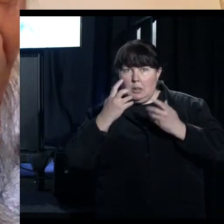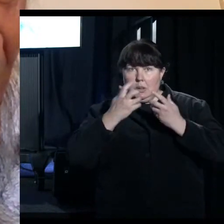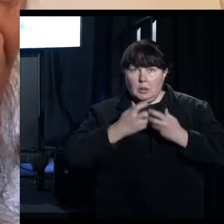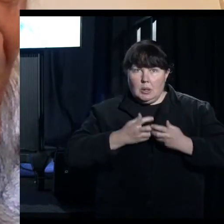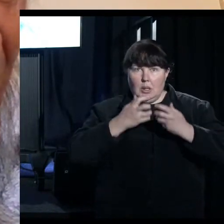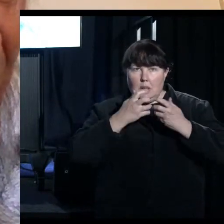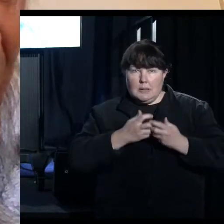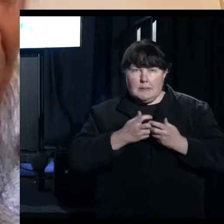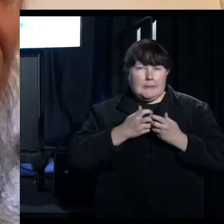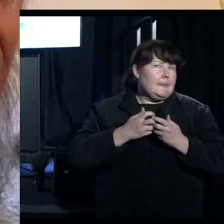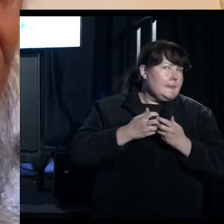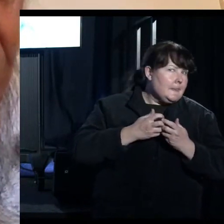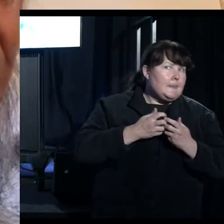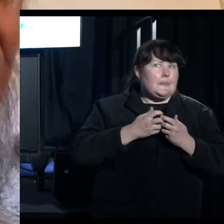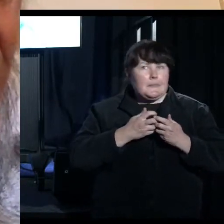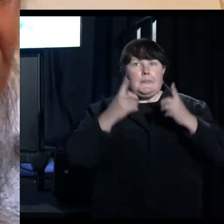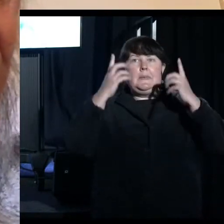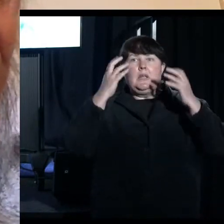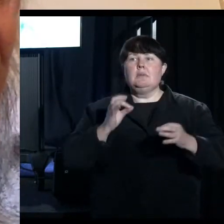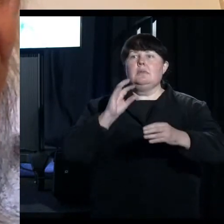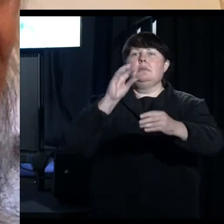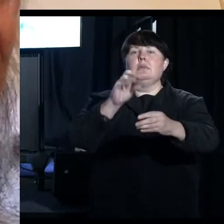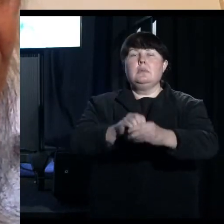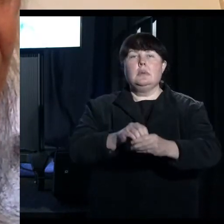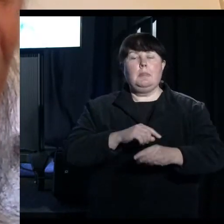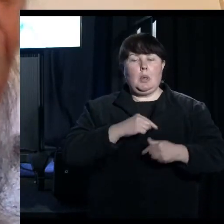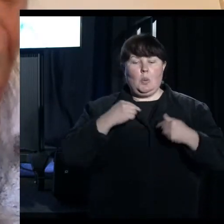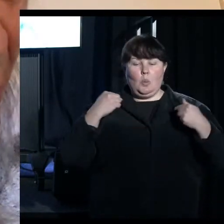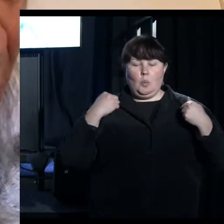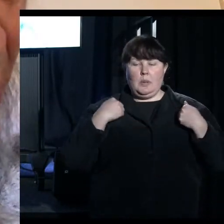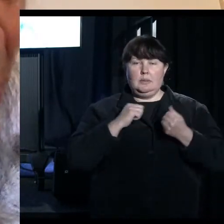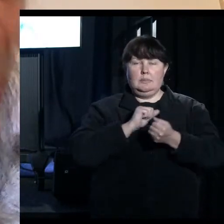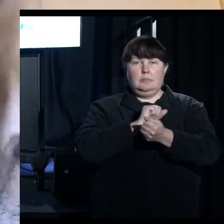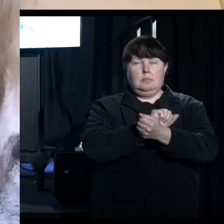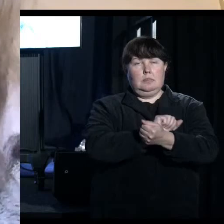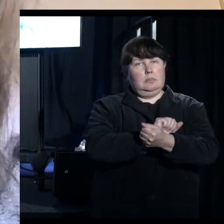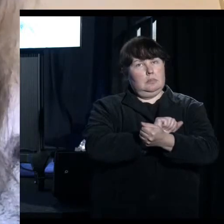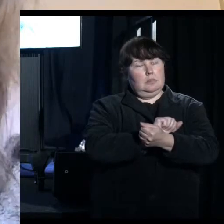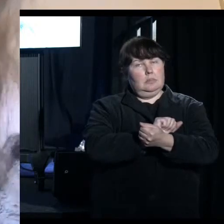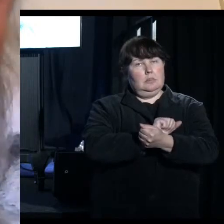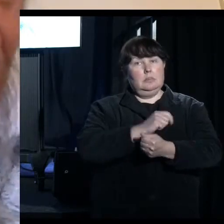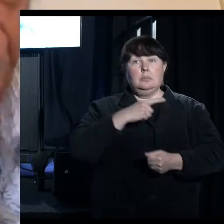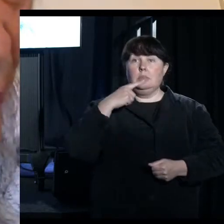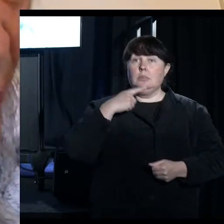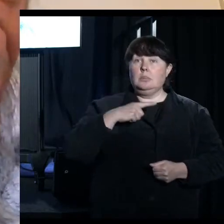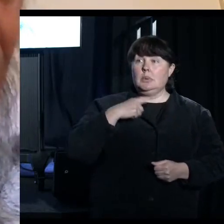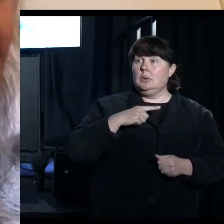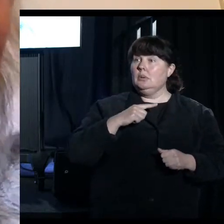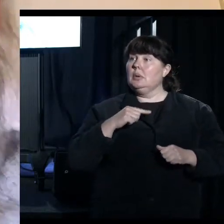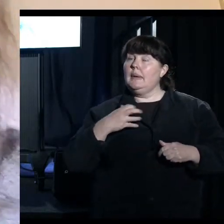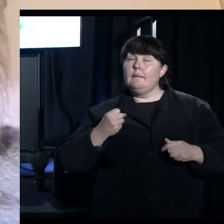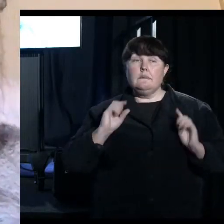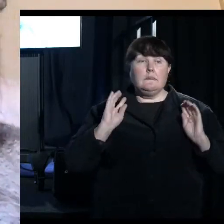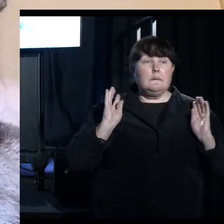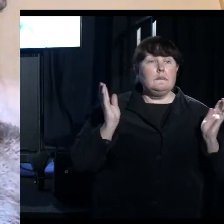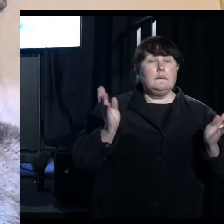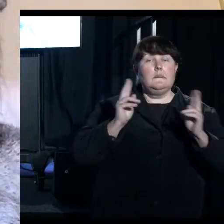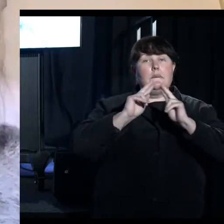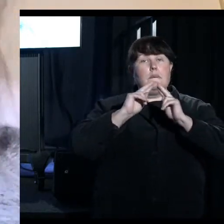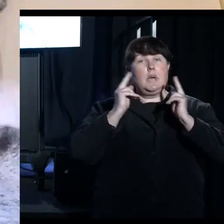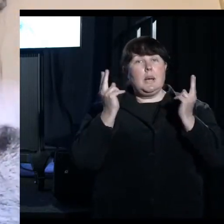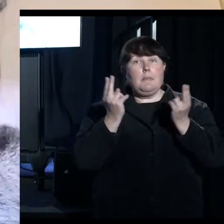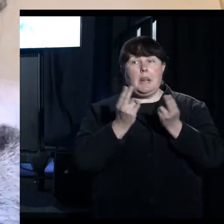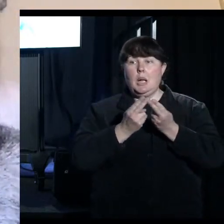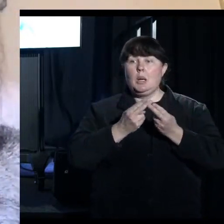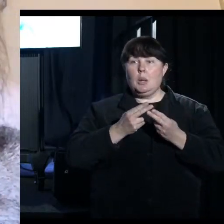after all, by kin who seek to be like we are, weary and worn by the time